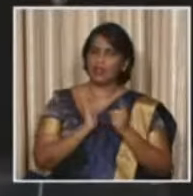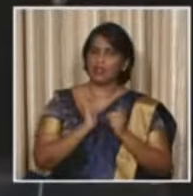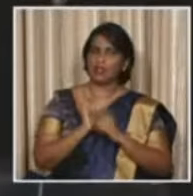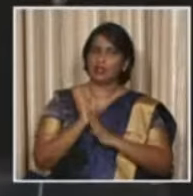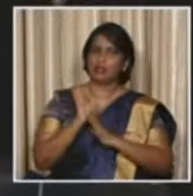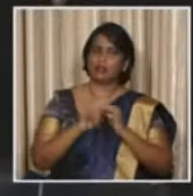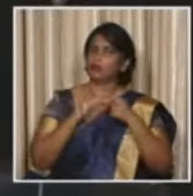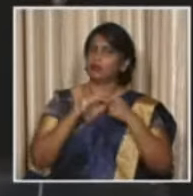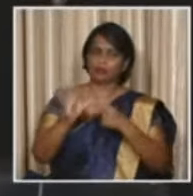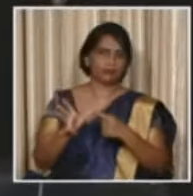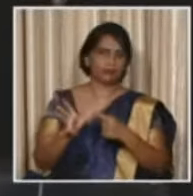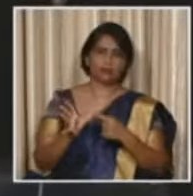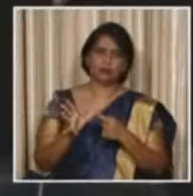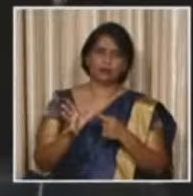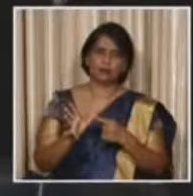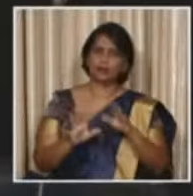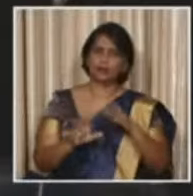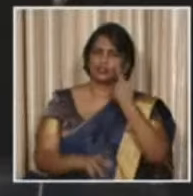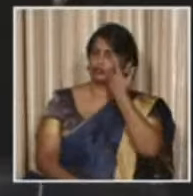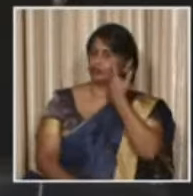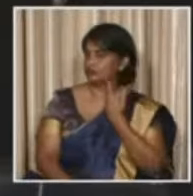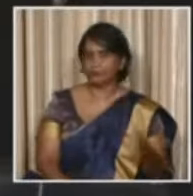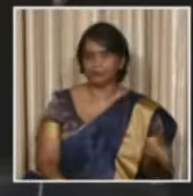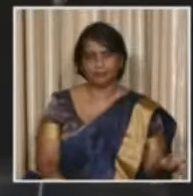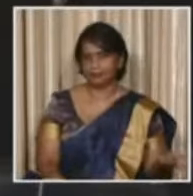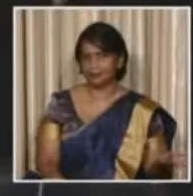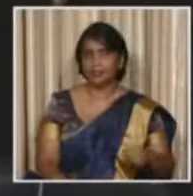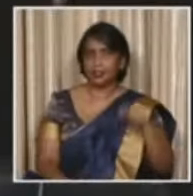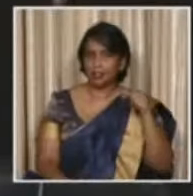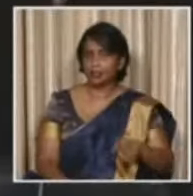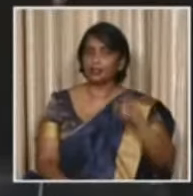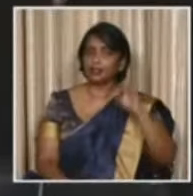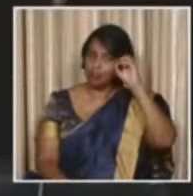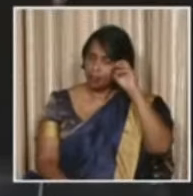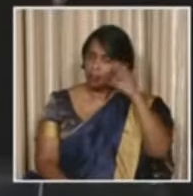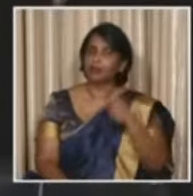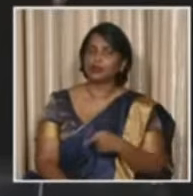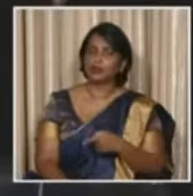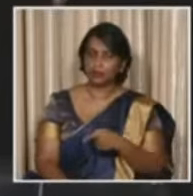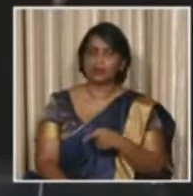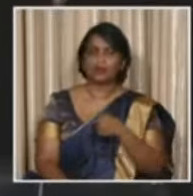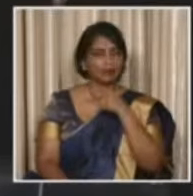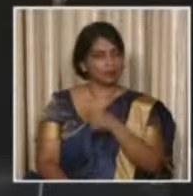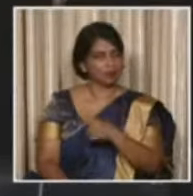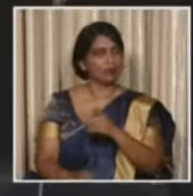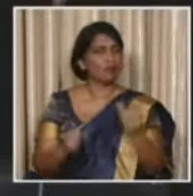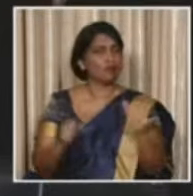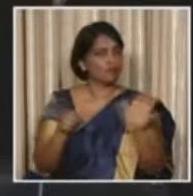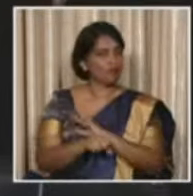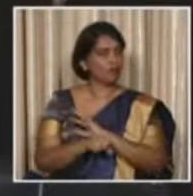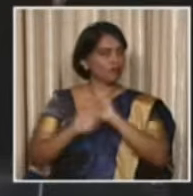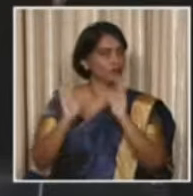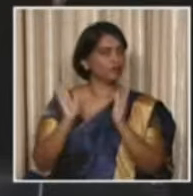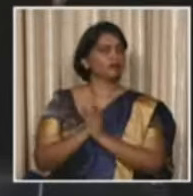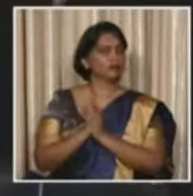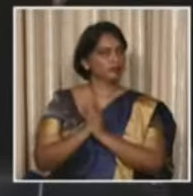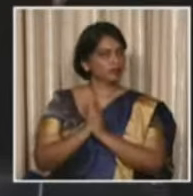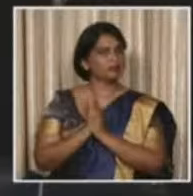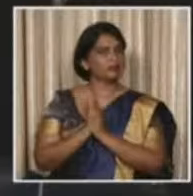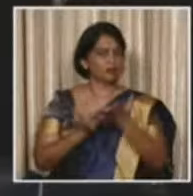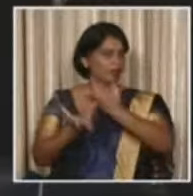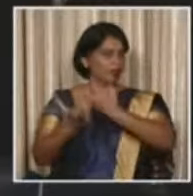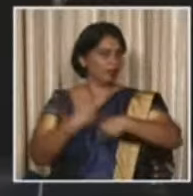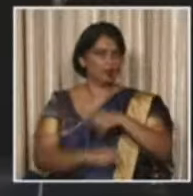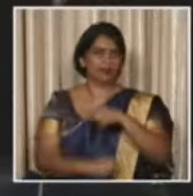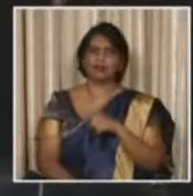say he messed up the entire morning also. We could have had a better debate in parliament if they don't waste time here.